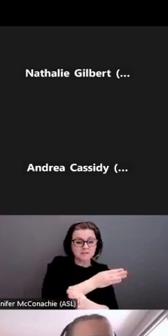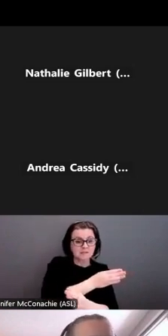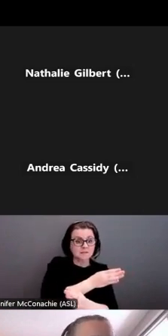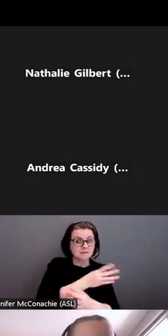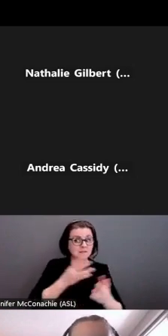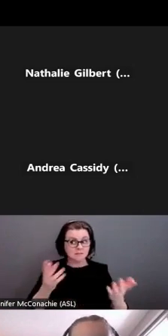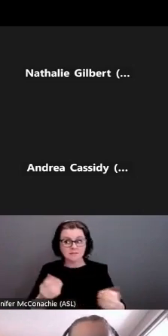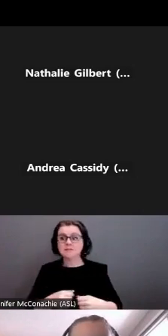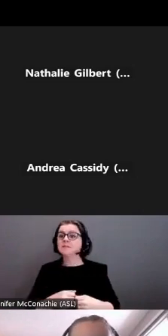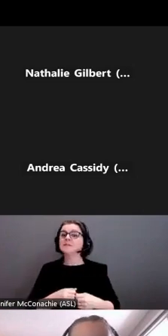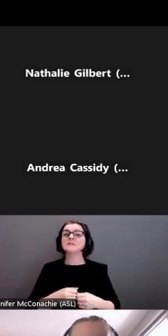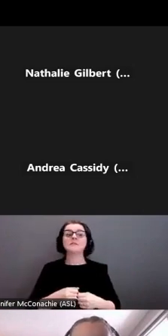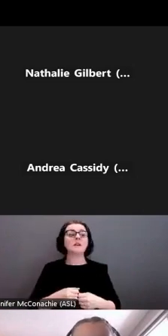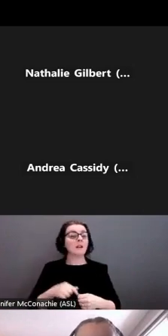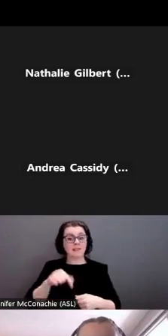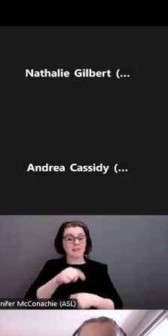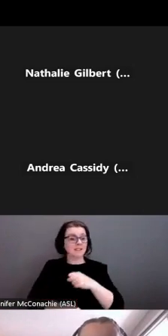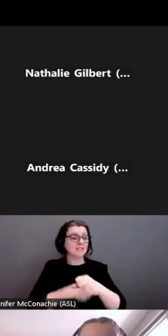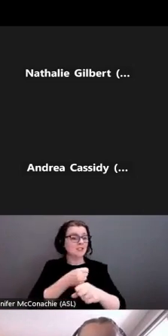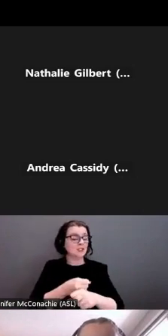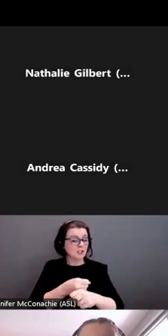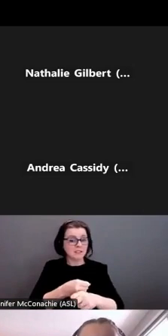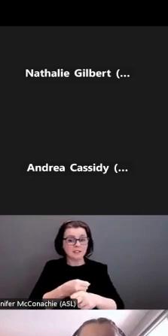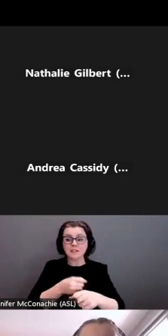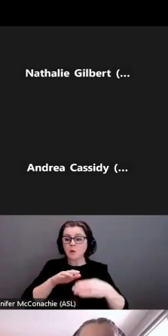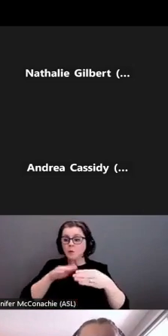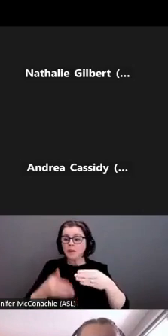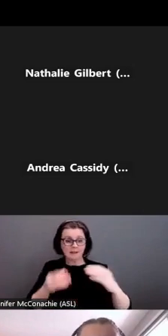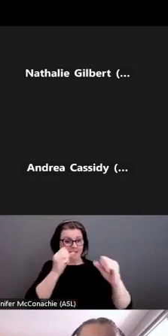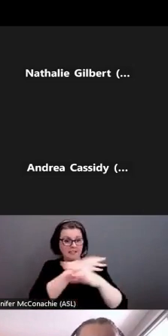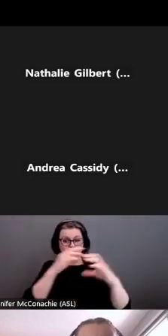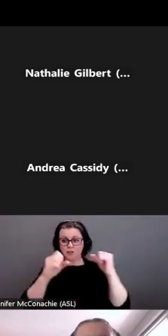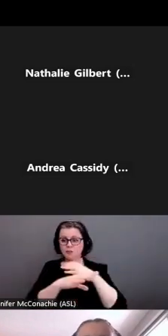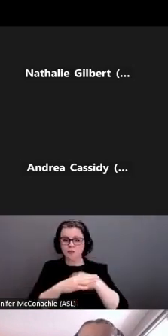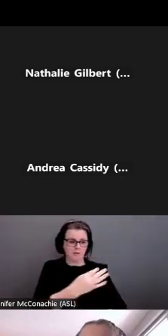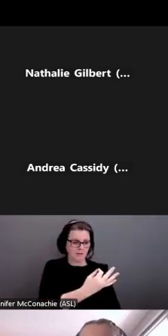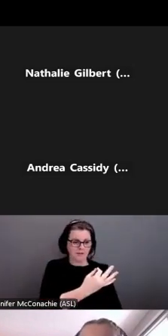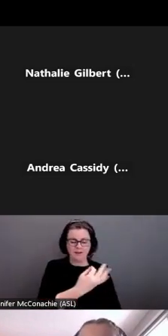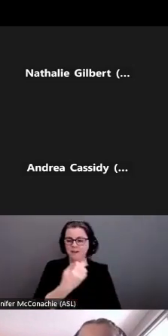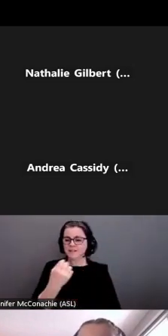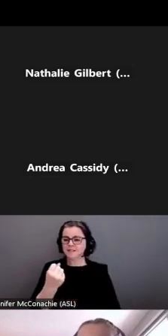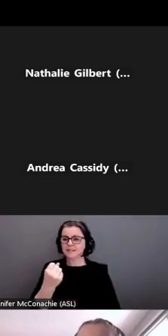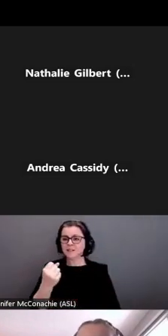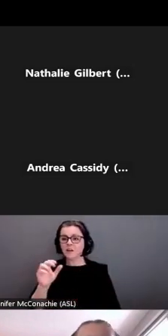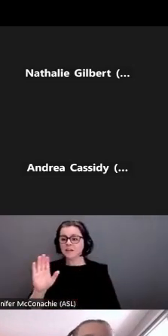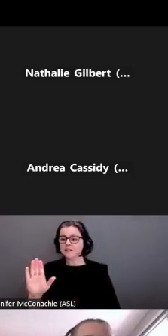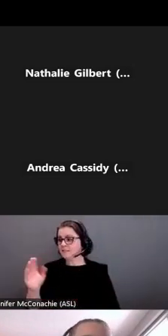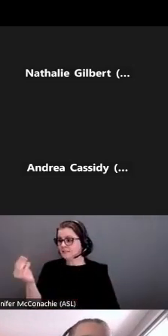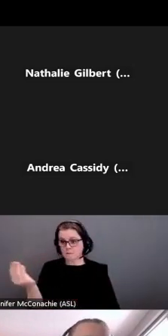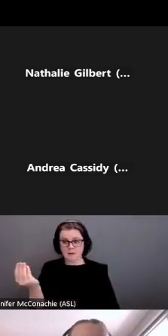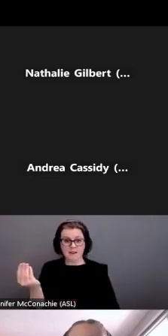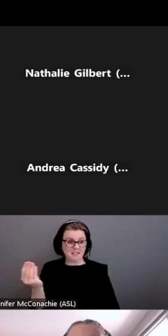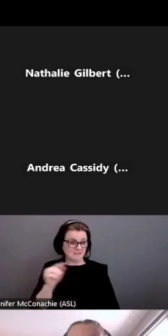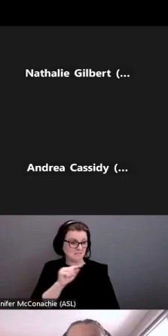actually over Easter long weekend. So on the Friday, Saturday, Sunday, and Monday before election day, you can